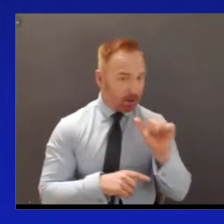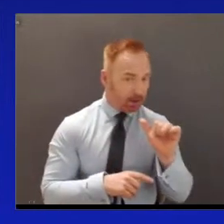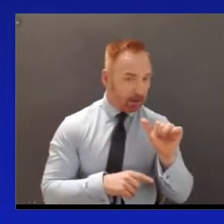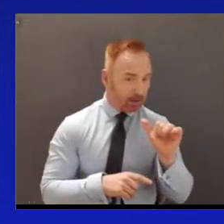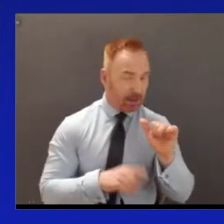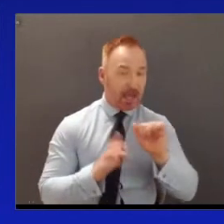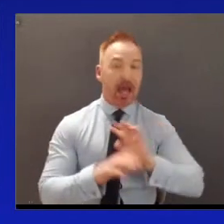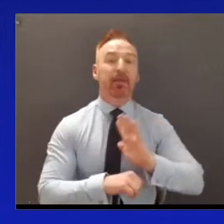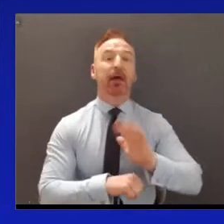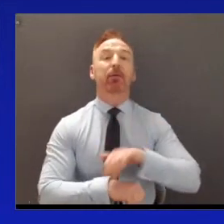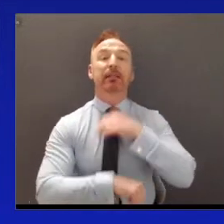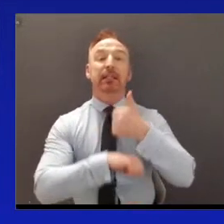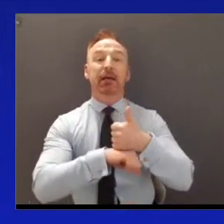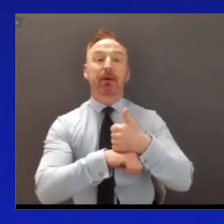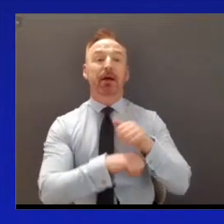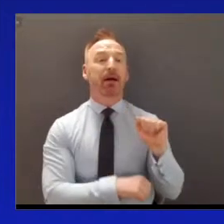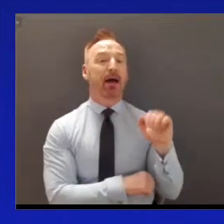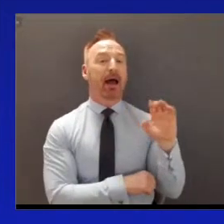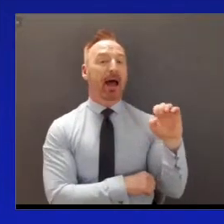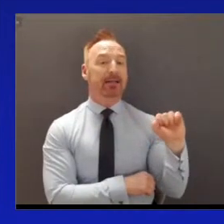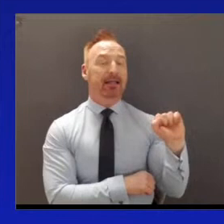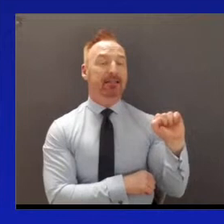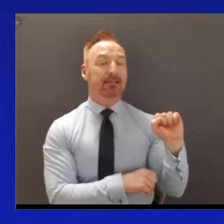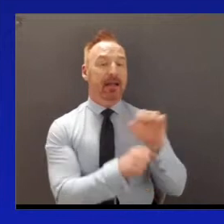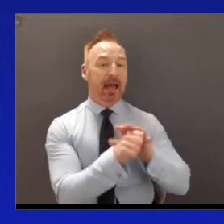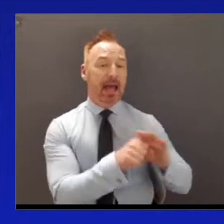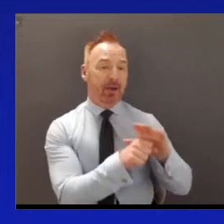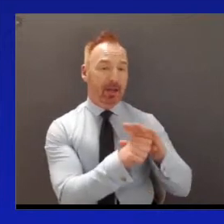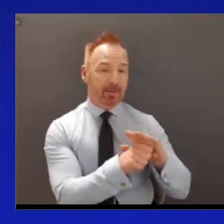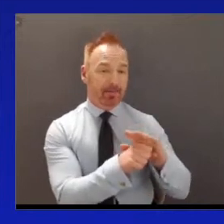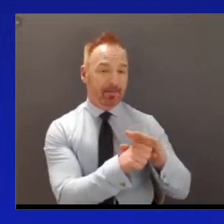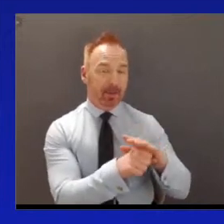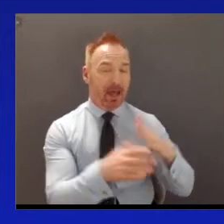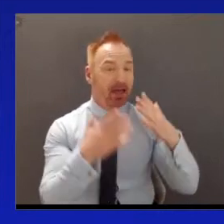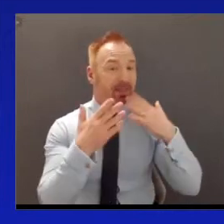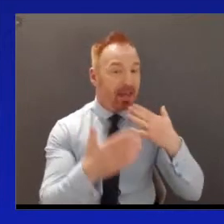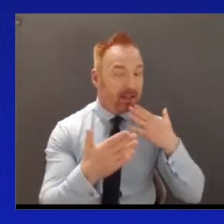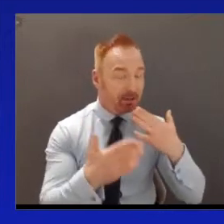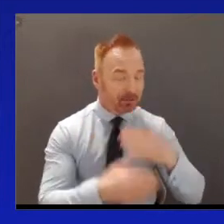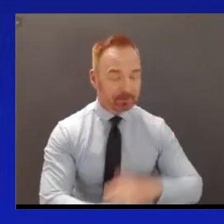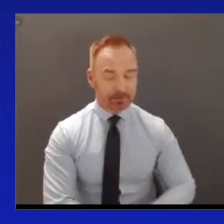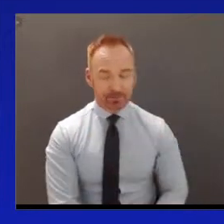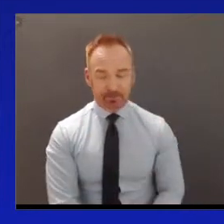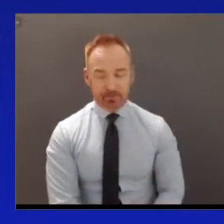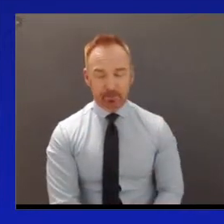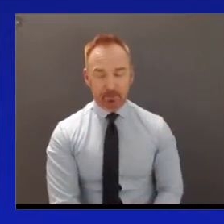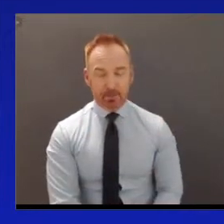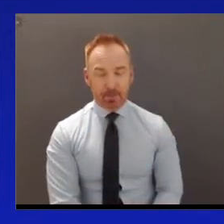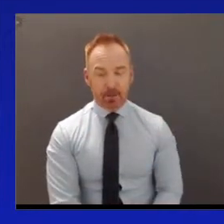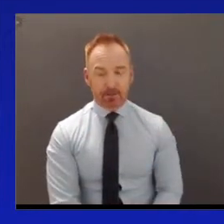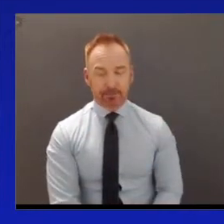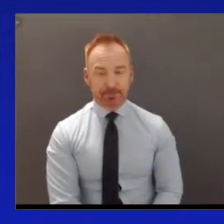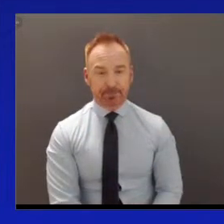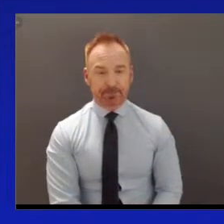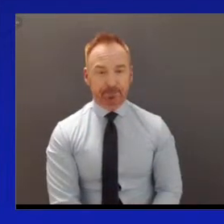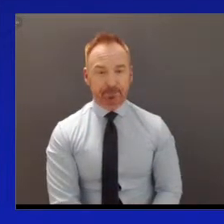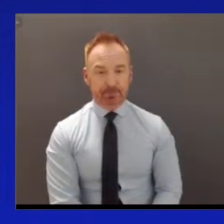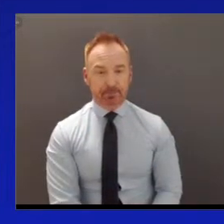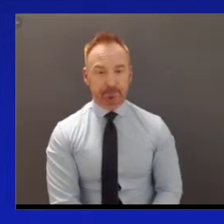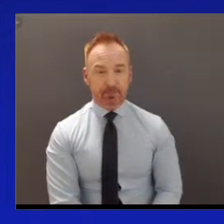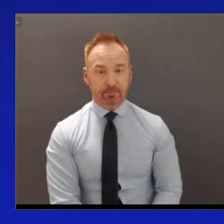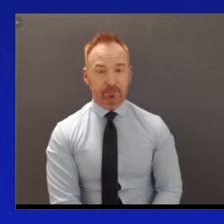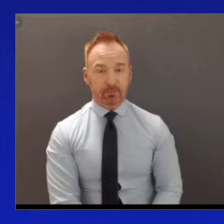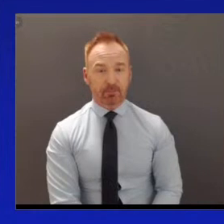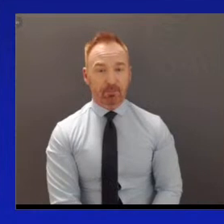sites. Thank you. All excuses, of course, are good for anybody who